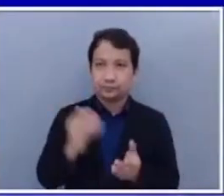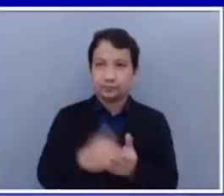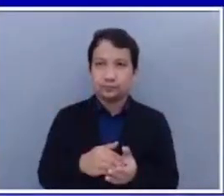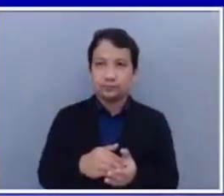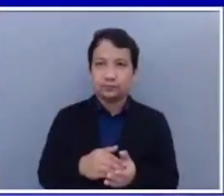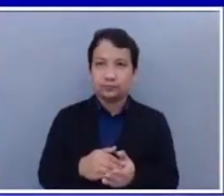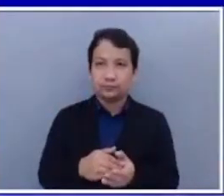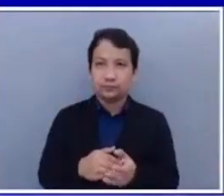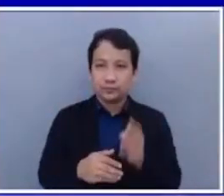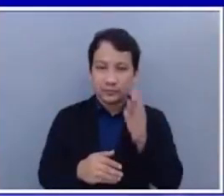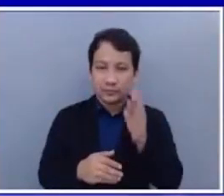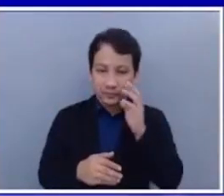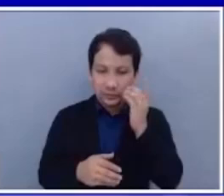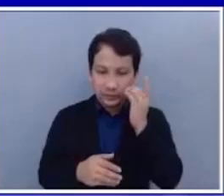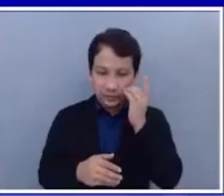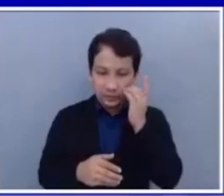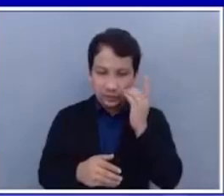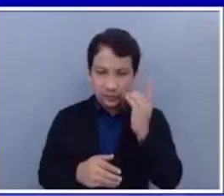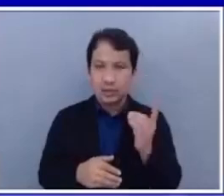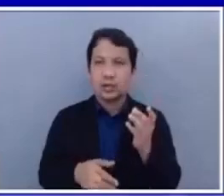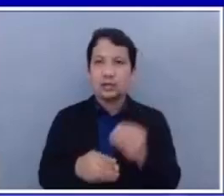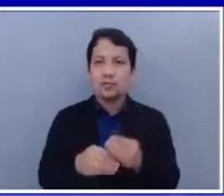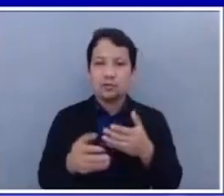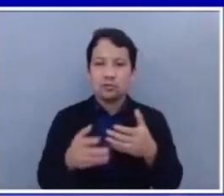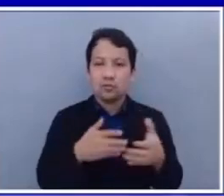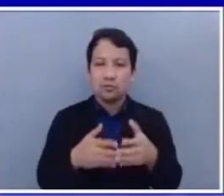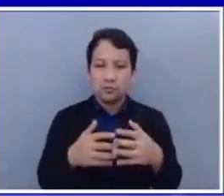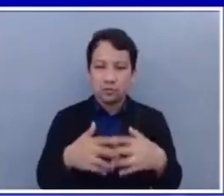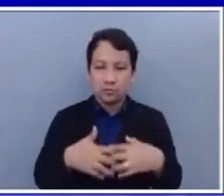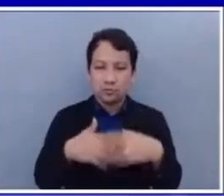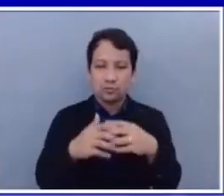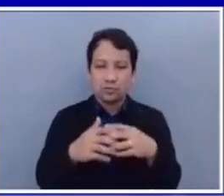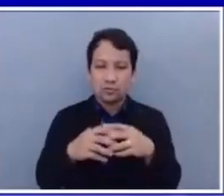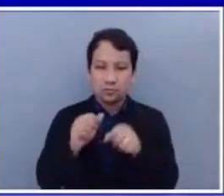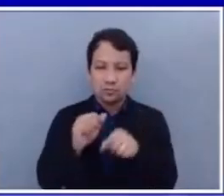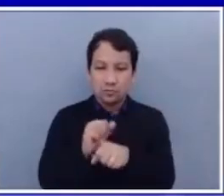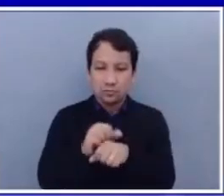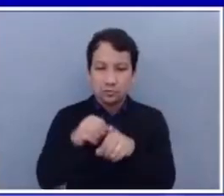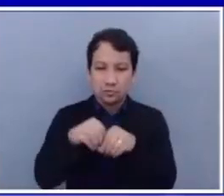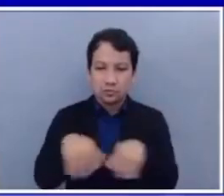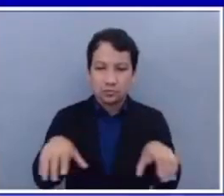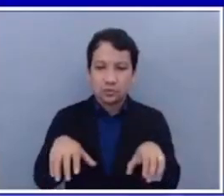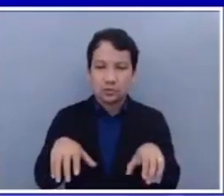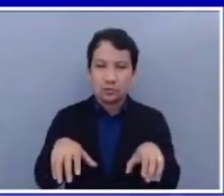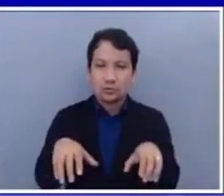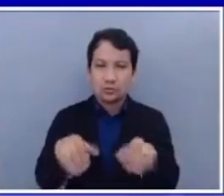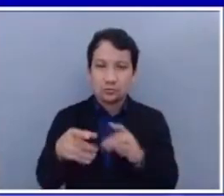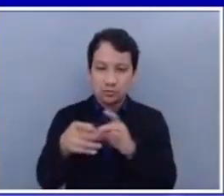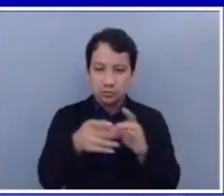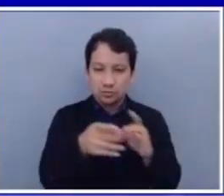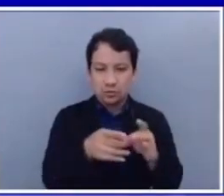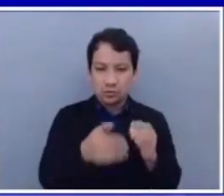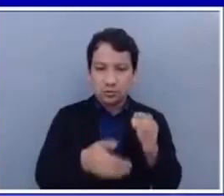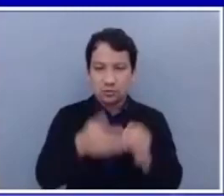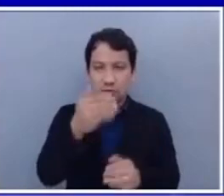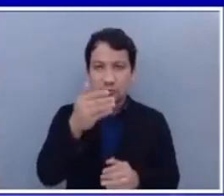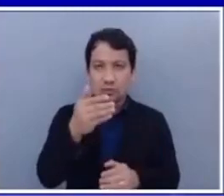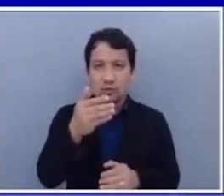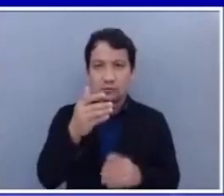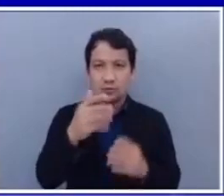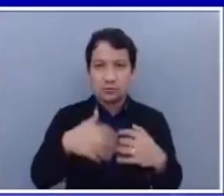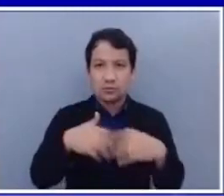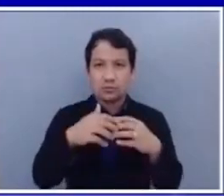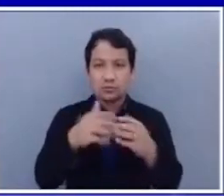Guzman. Regarding the construction job losses, can this be linked to the high cost of construction materials?